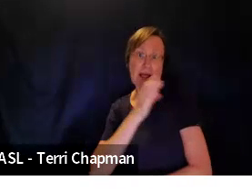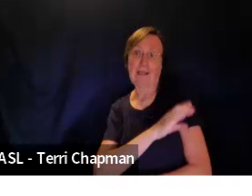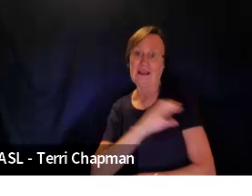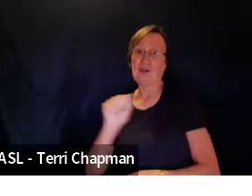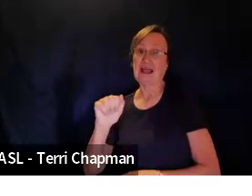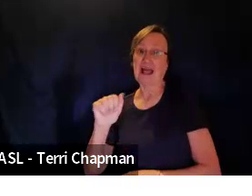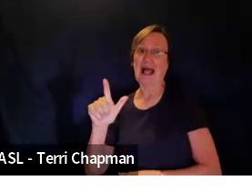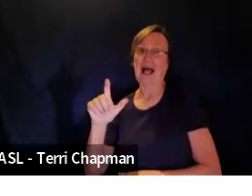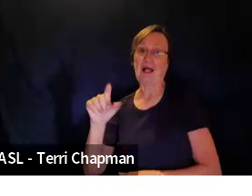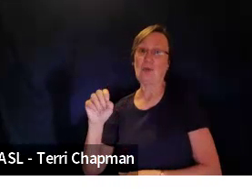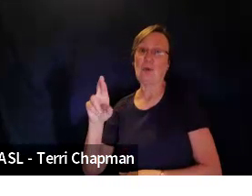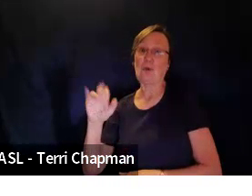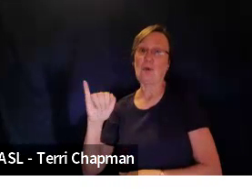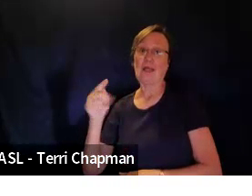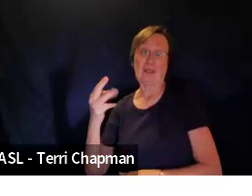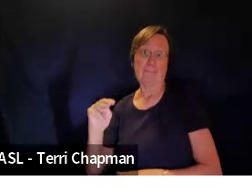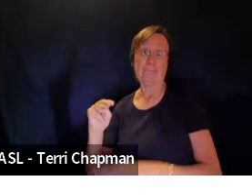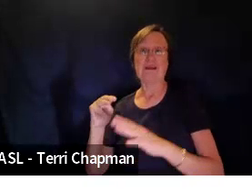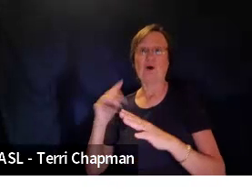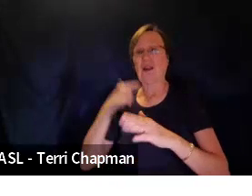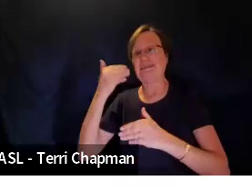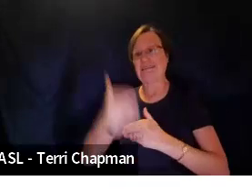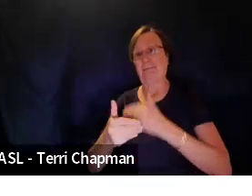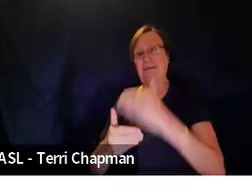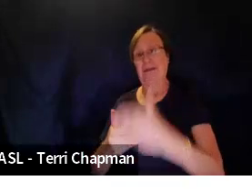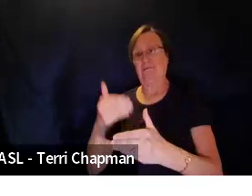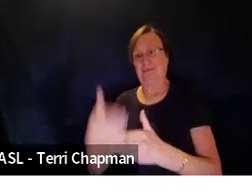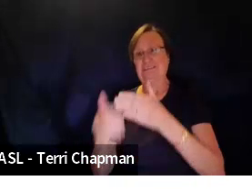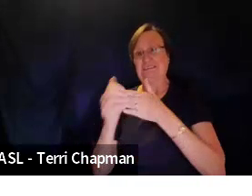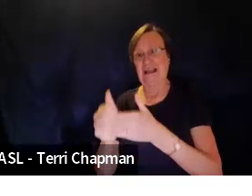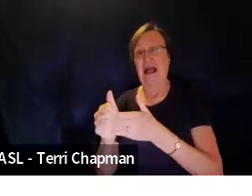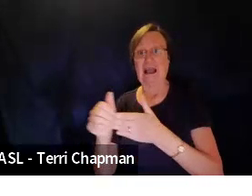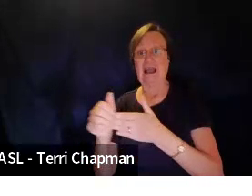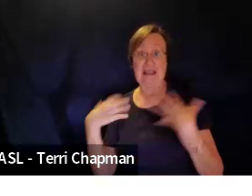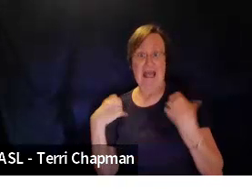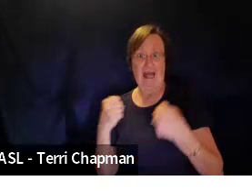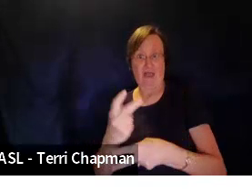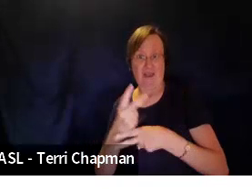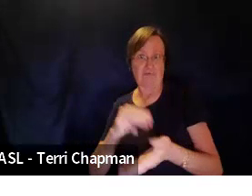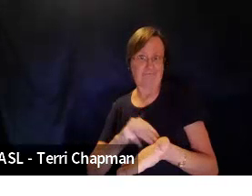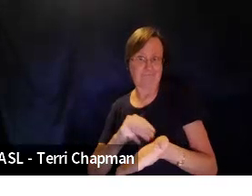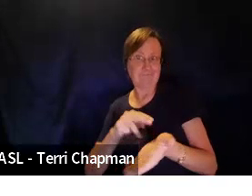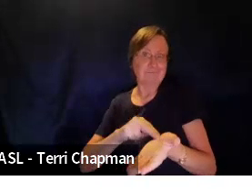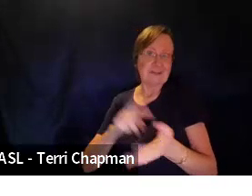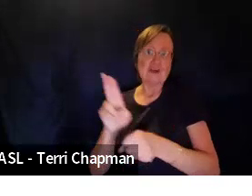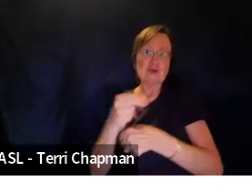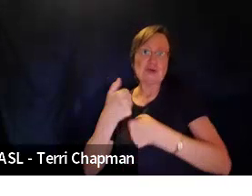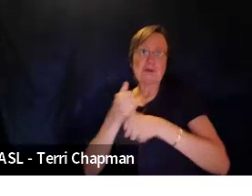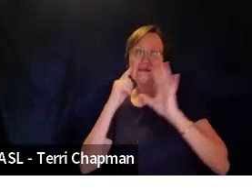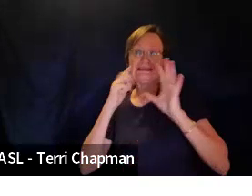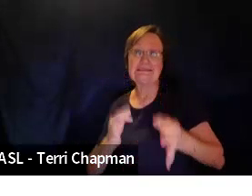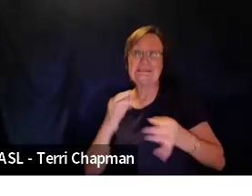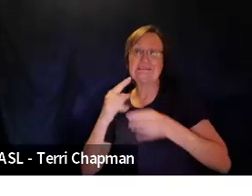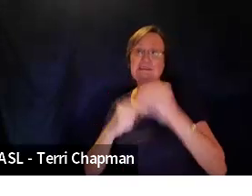that healthcare professionals use to make decisions about patient care. And those steps